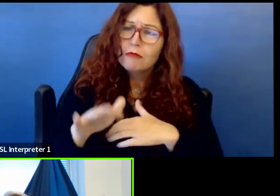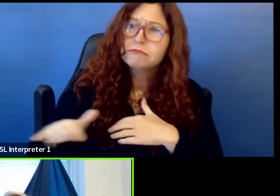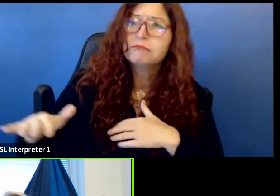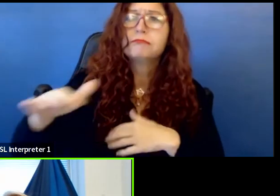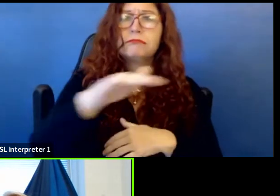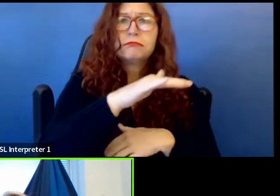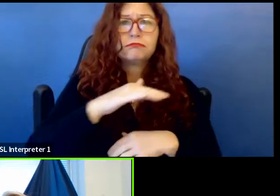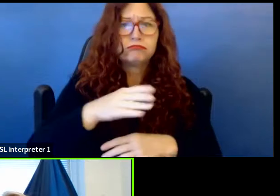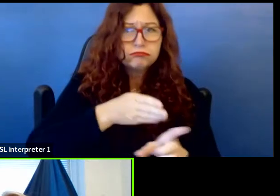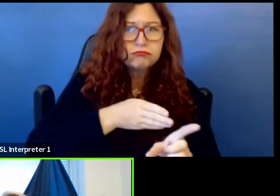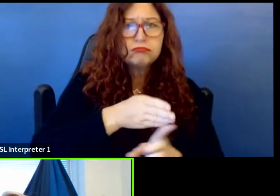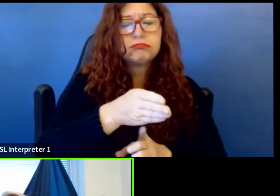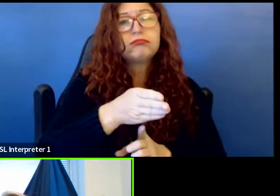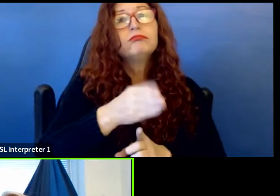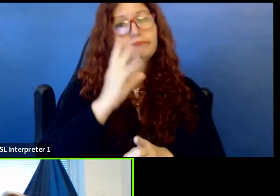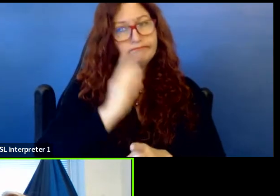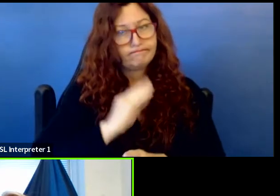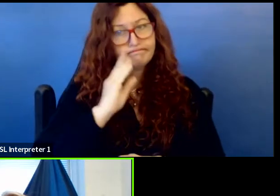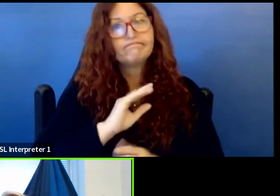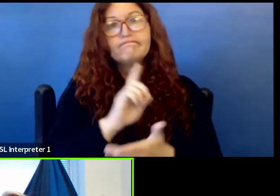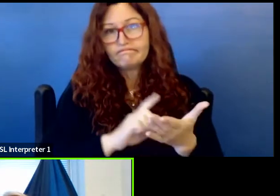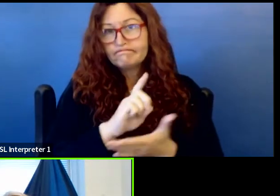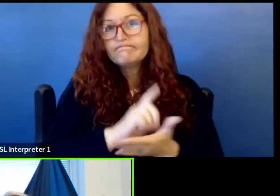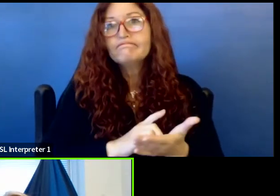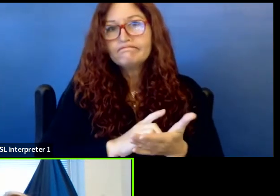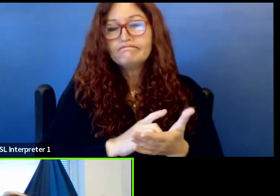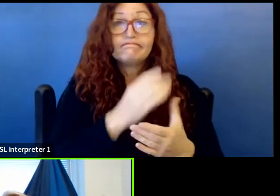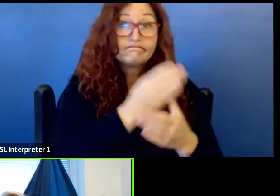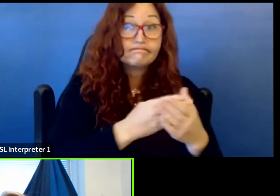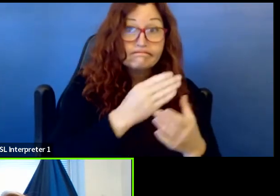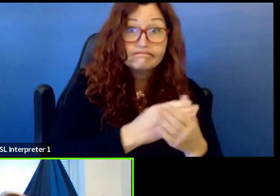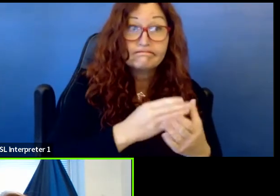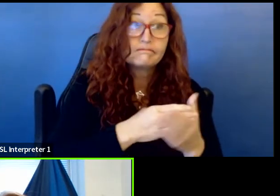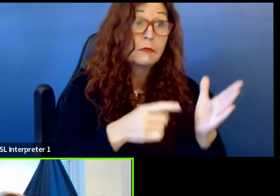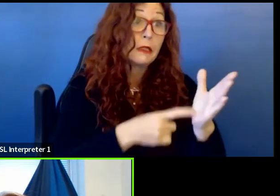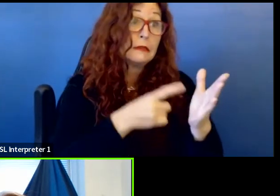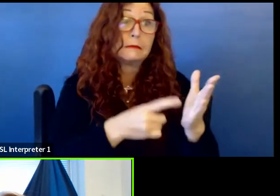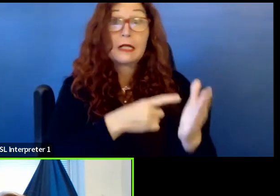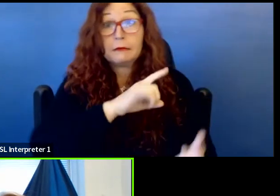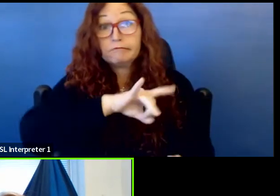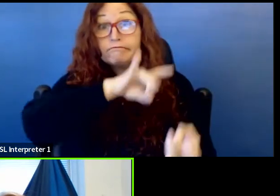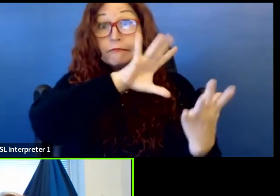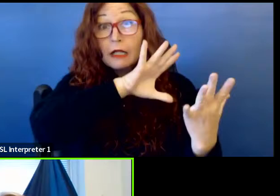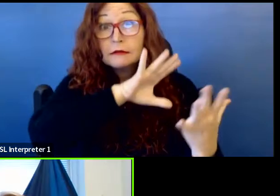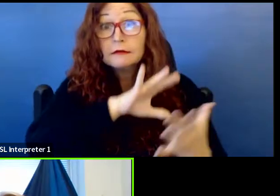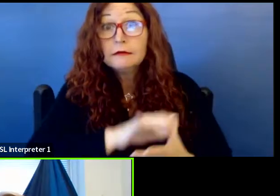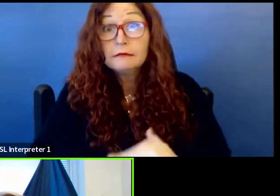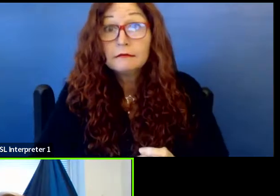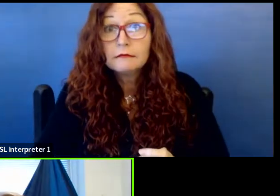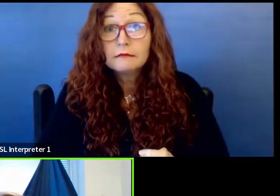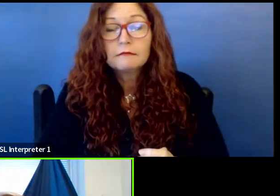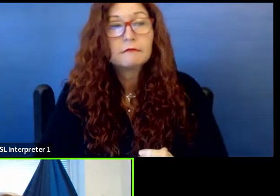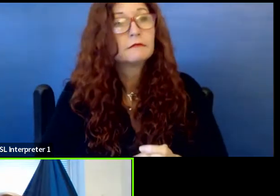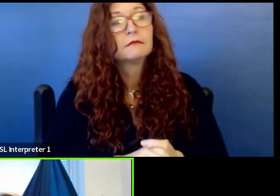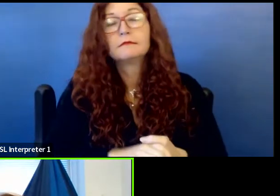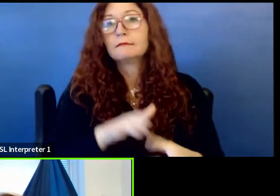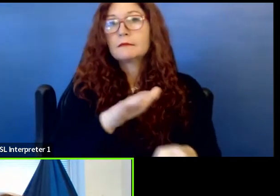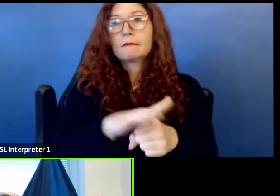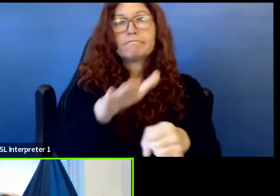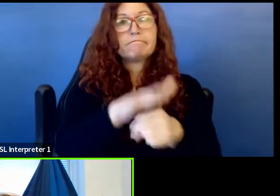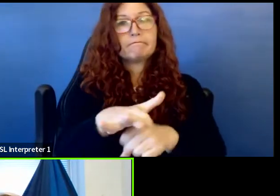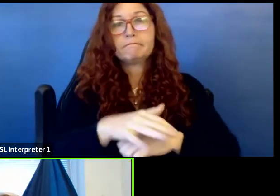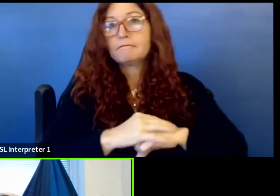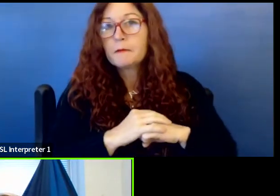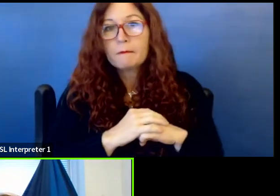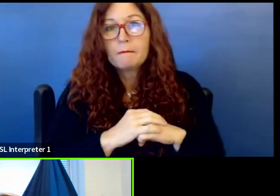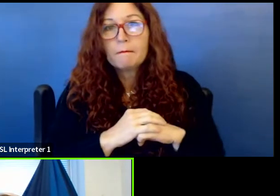find ish instances of discrimination harassment or even violence this is unacceptable and there is no place for